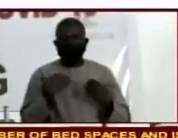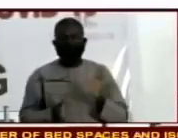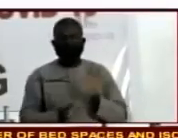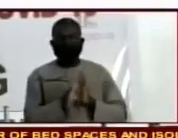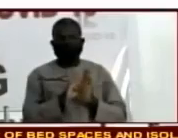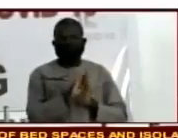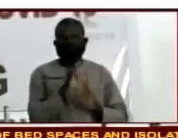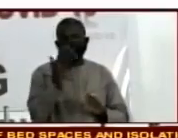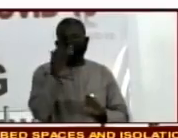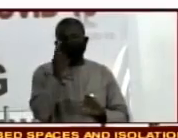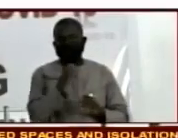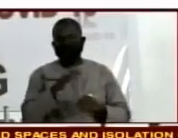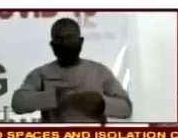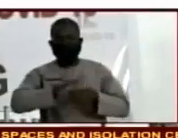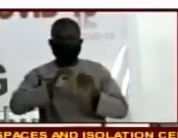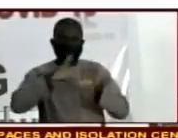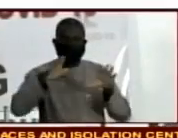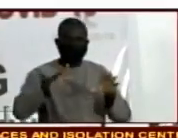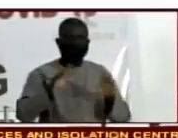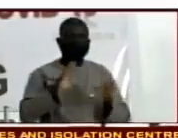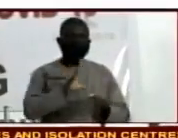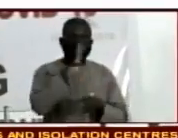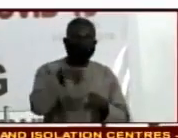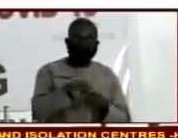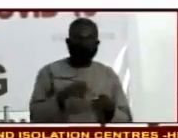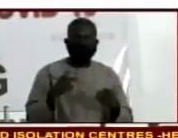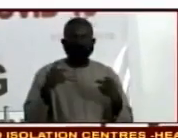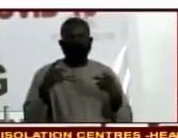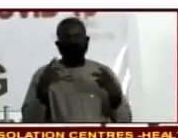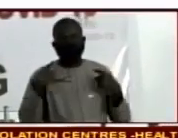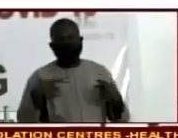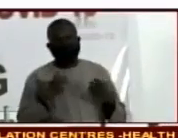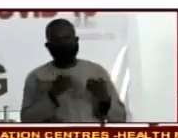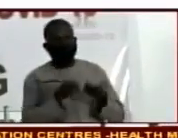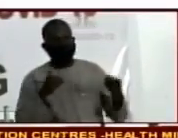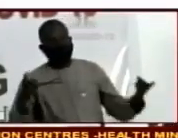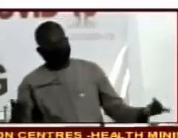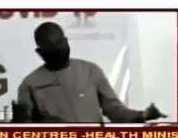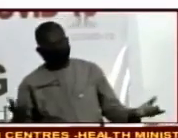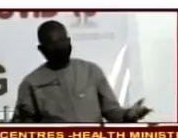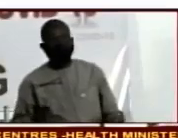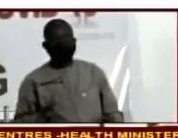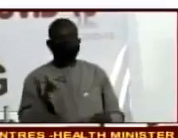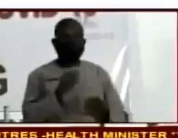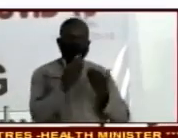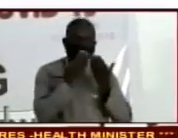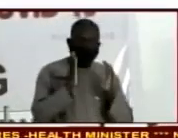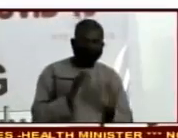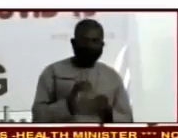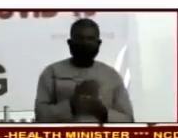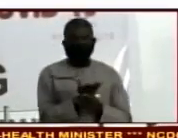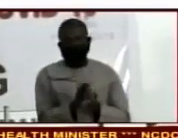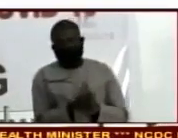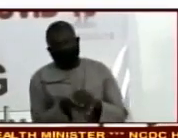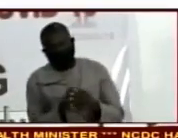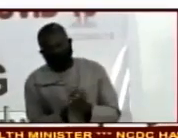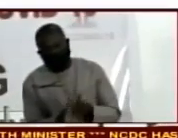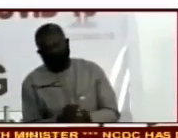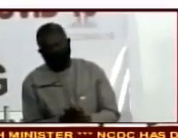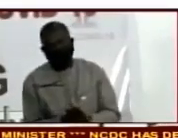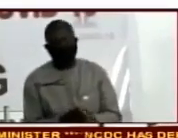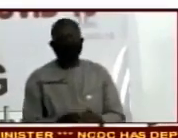COVID-19, which included the social or physical distancing, use of mask, washing of hands, and other protocols. So